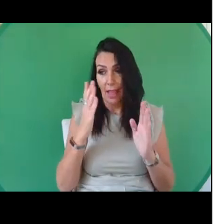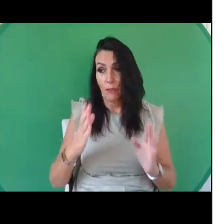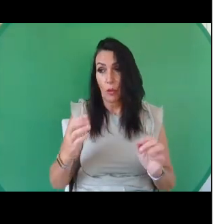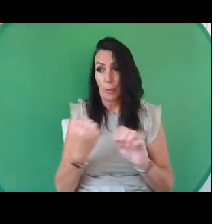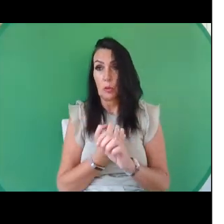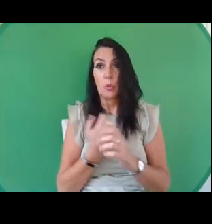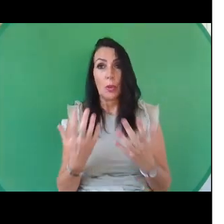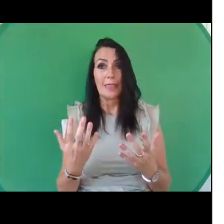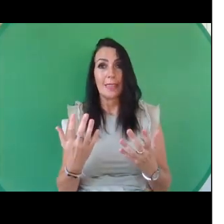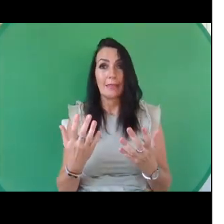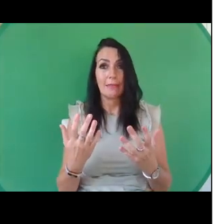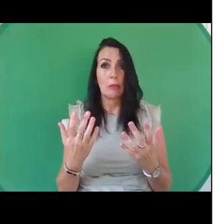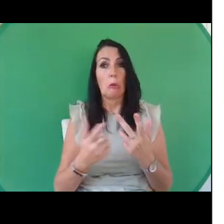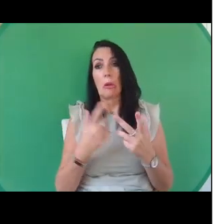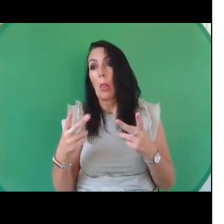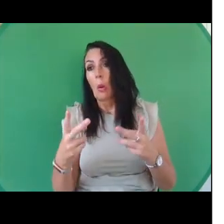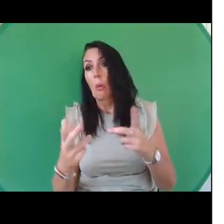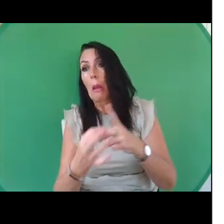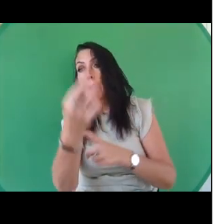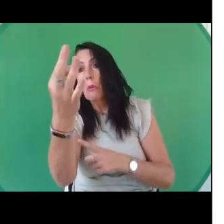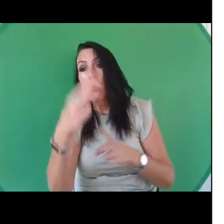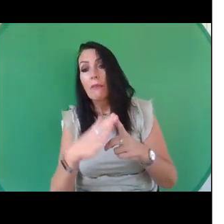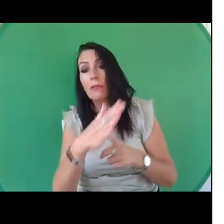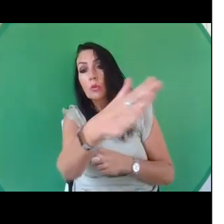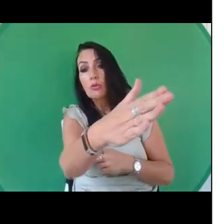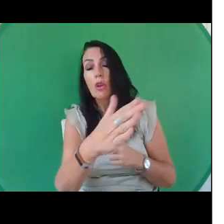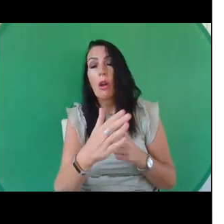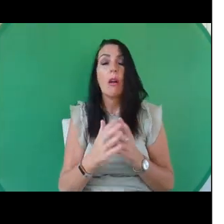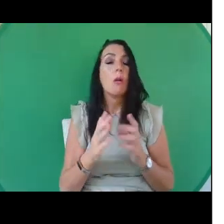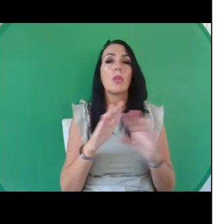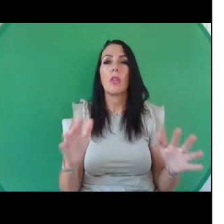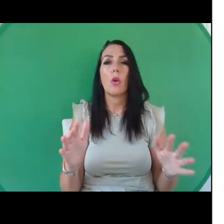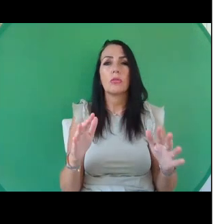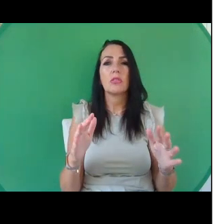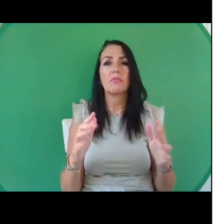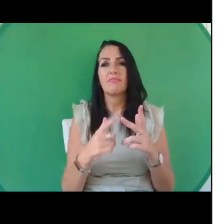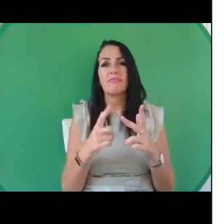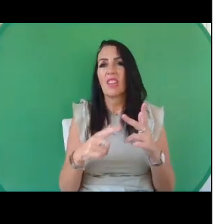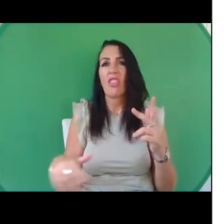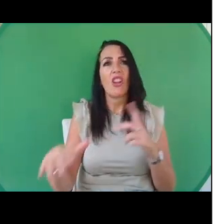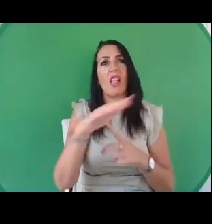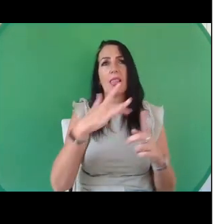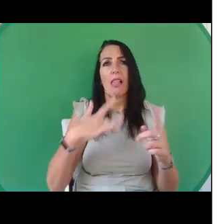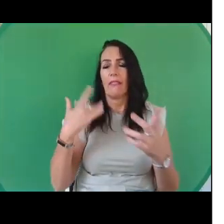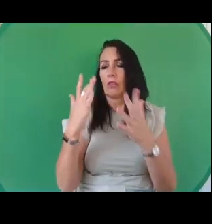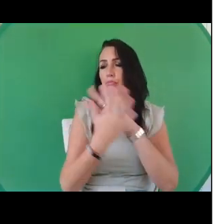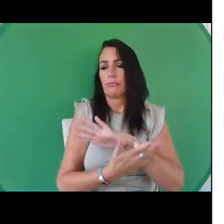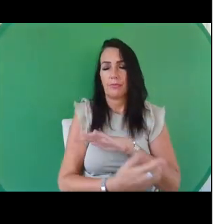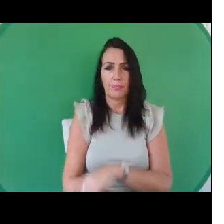something better than it at a future point, without adversely affecting other parts of life.